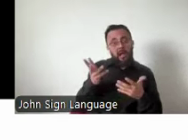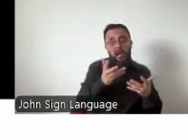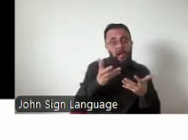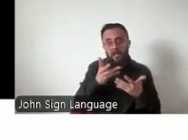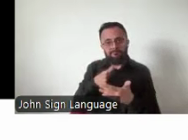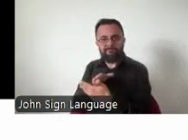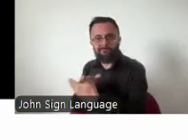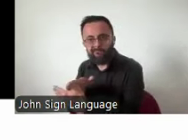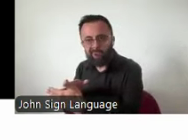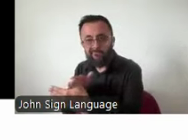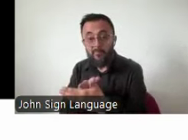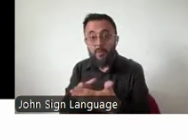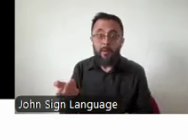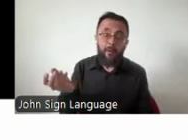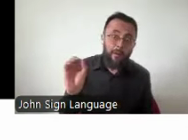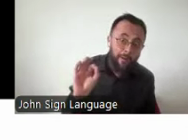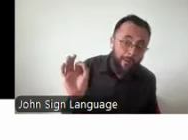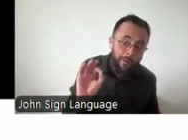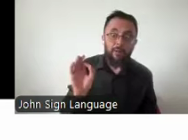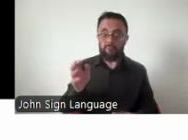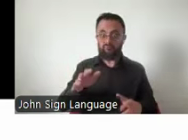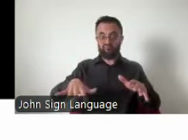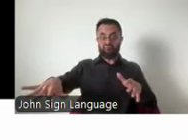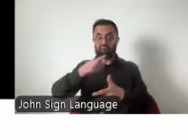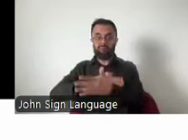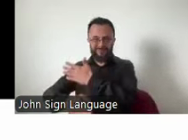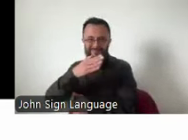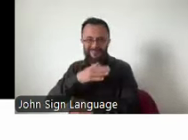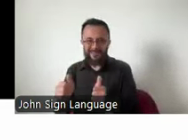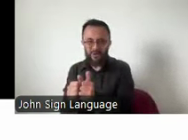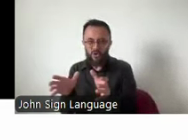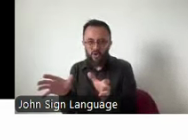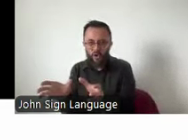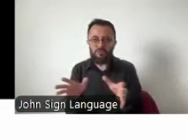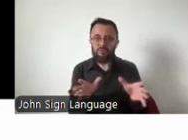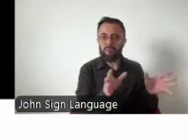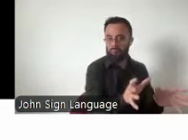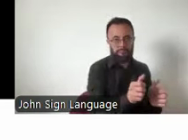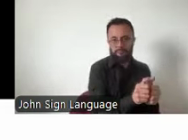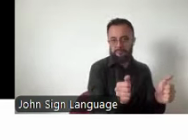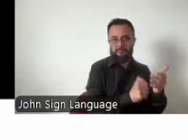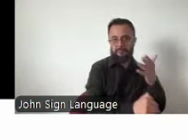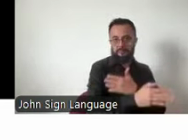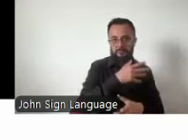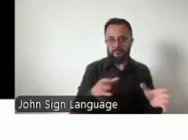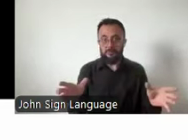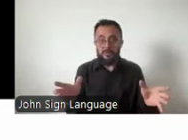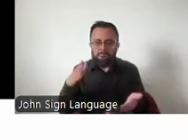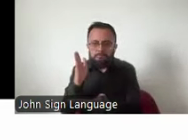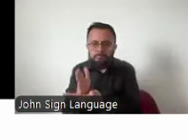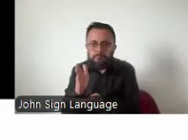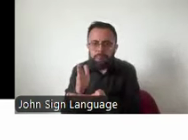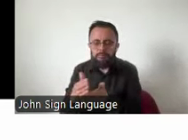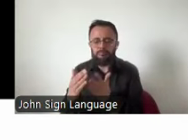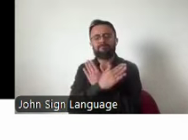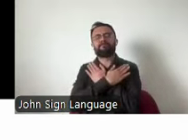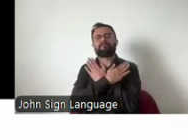disabilities. So that was very much a wake-up call for us. And in May 2021, member